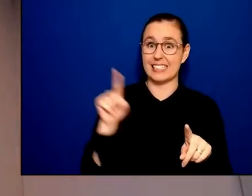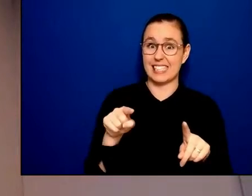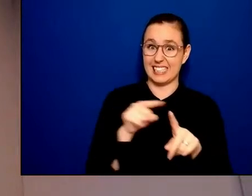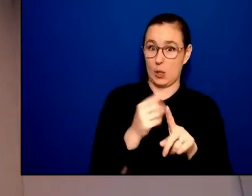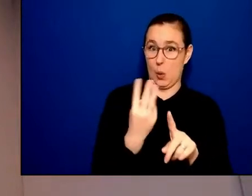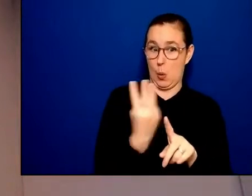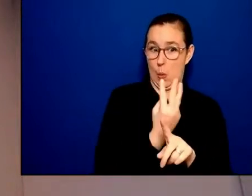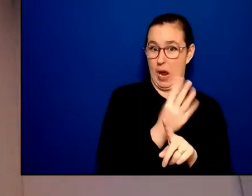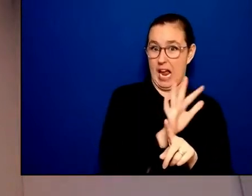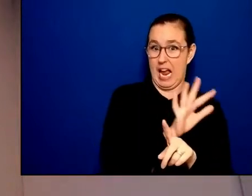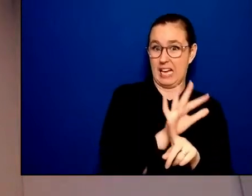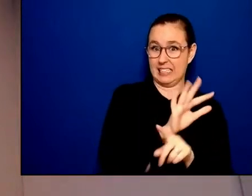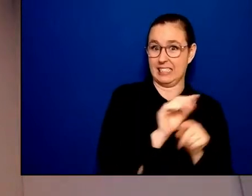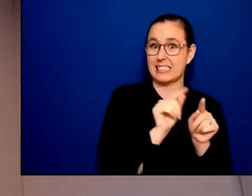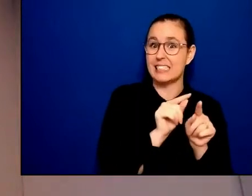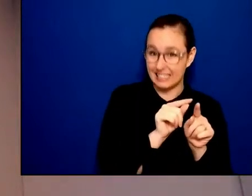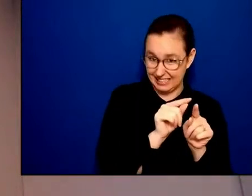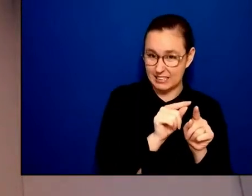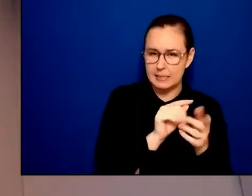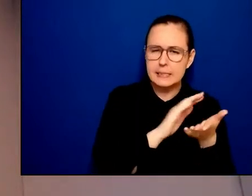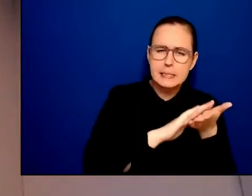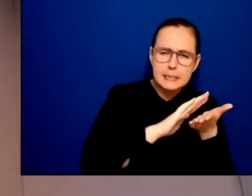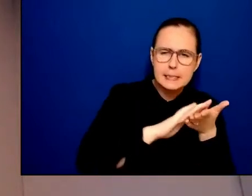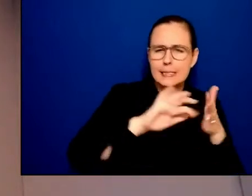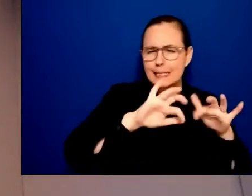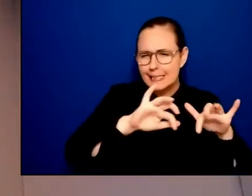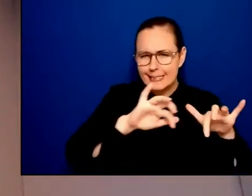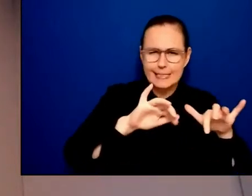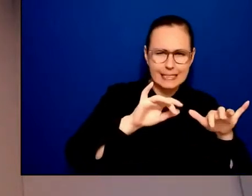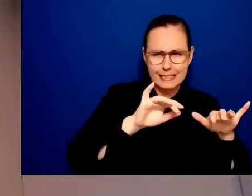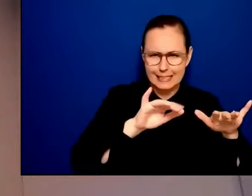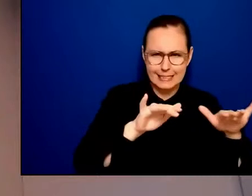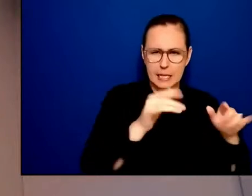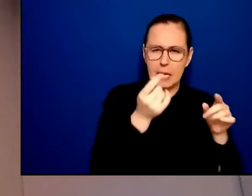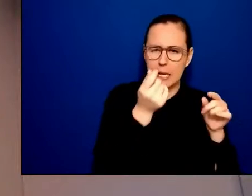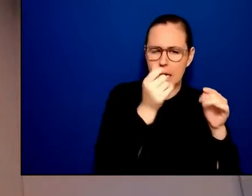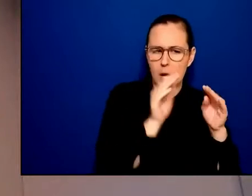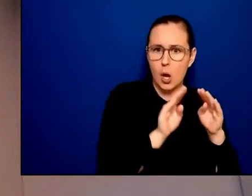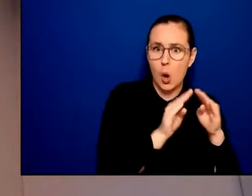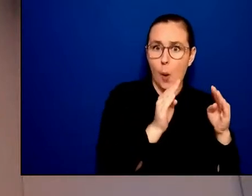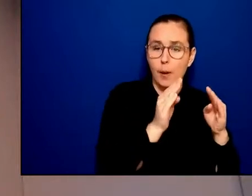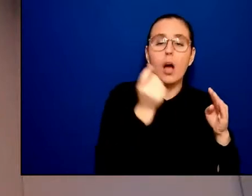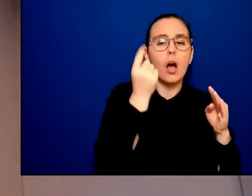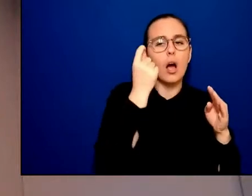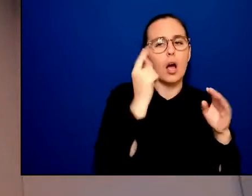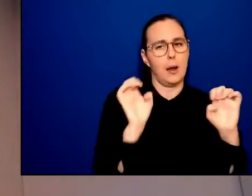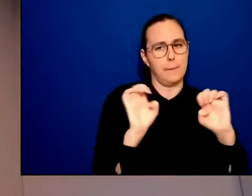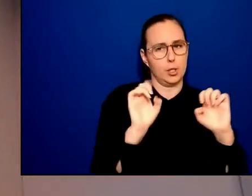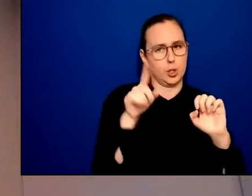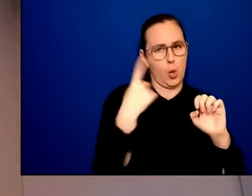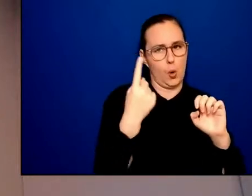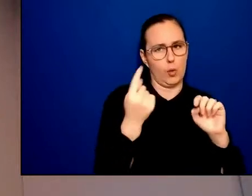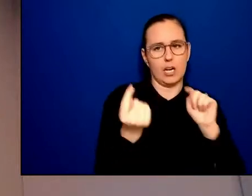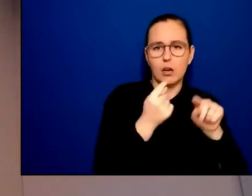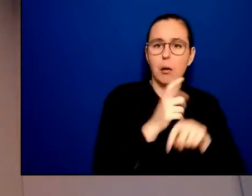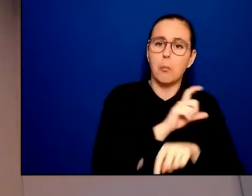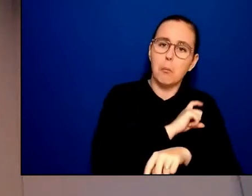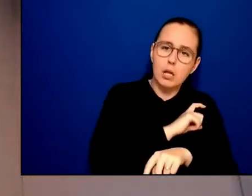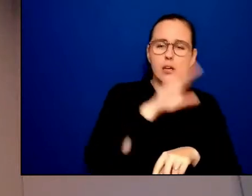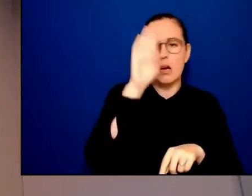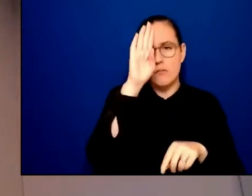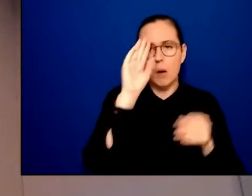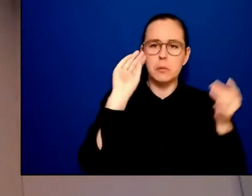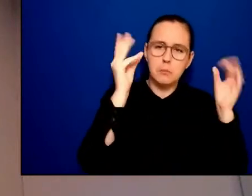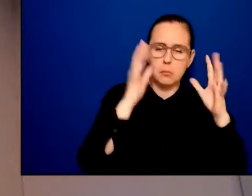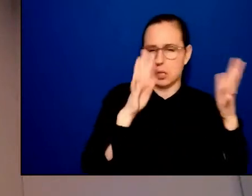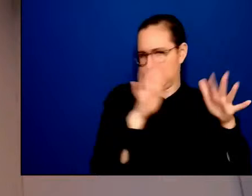to open the corridor to emergency traffic only on that stretch of the corridor, continuing to do work along that corridor,